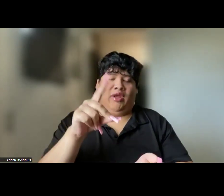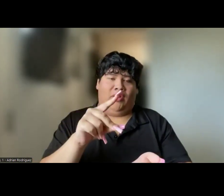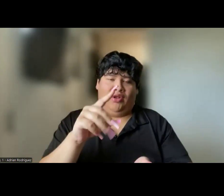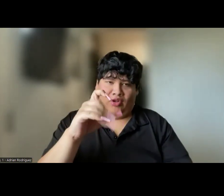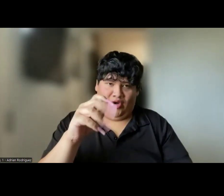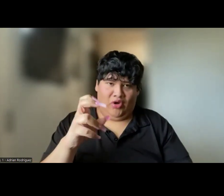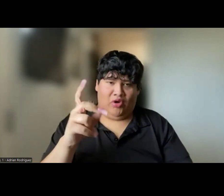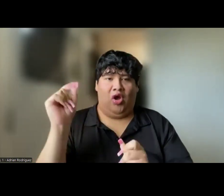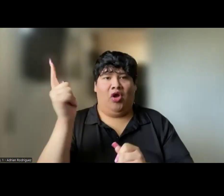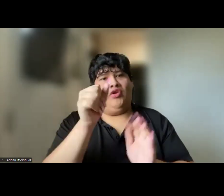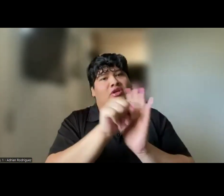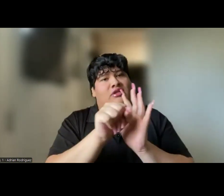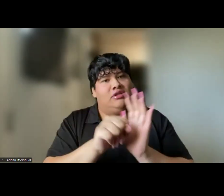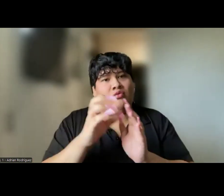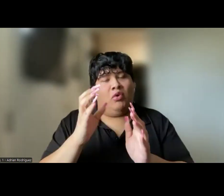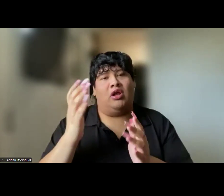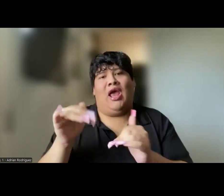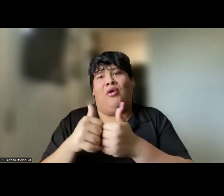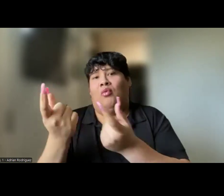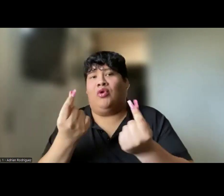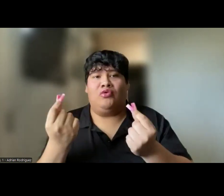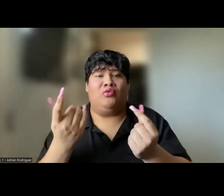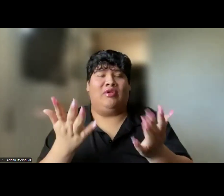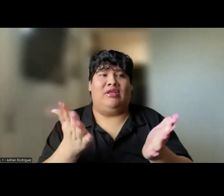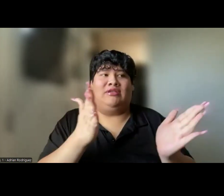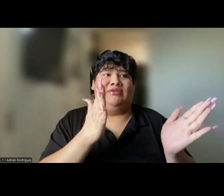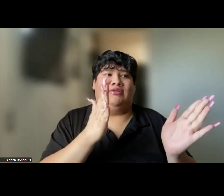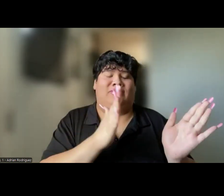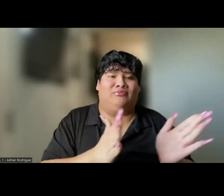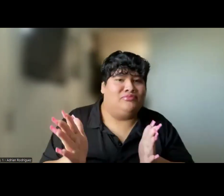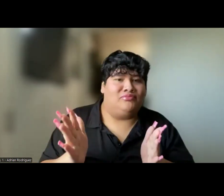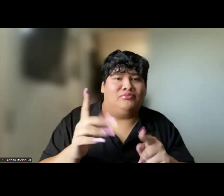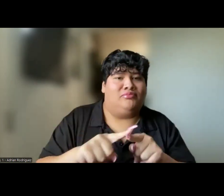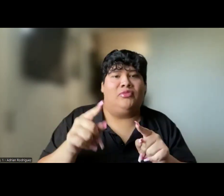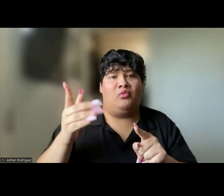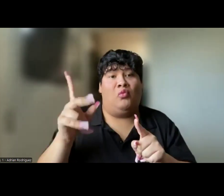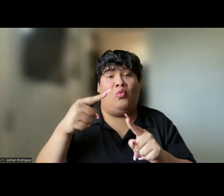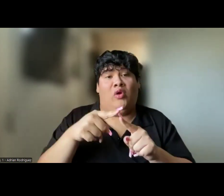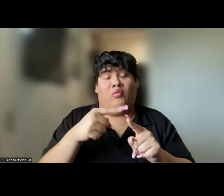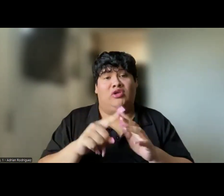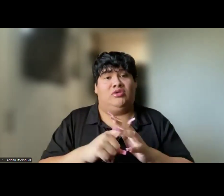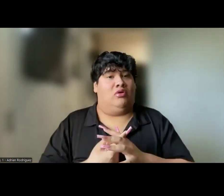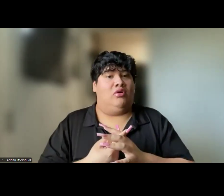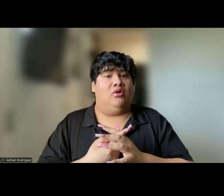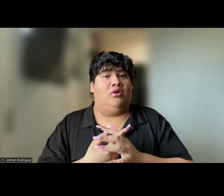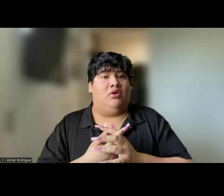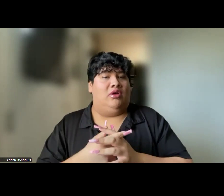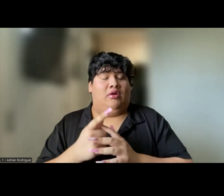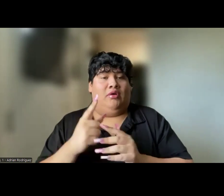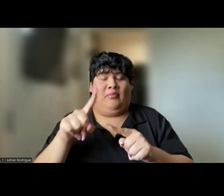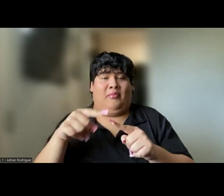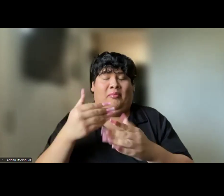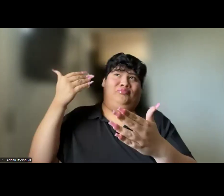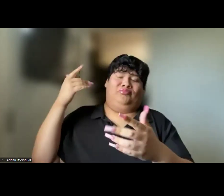other states have decided they want to approach this issue. And again, when we did this, you know, back